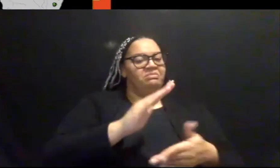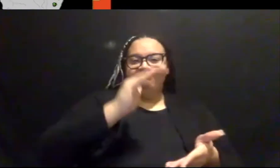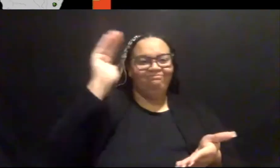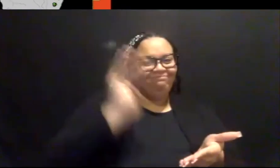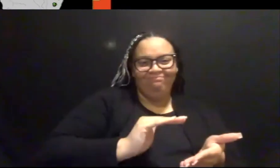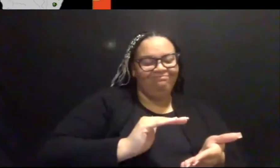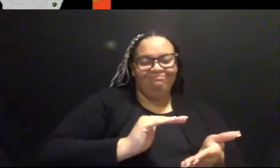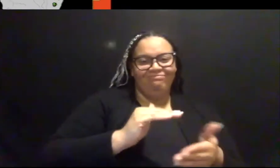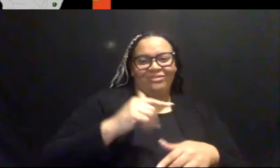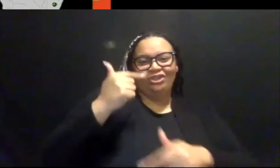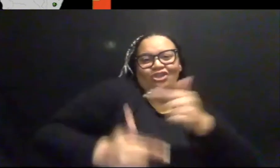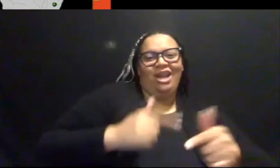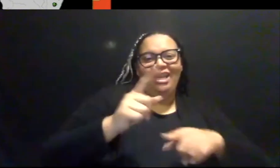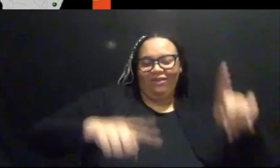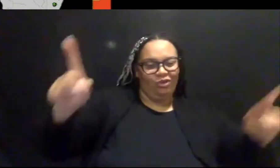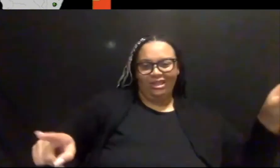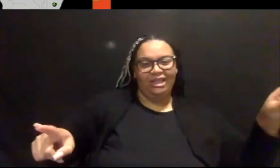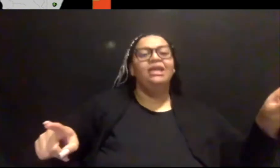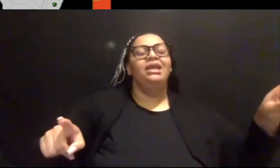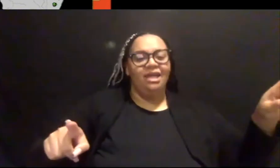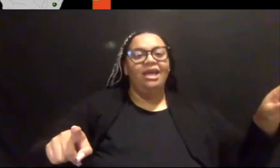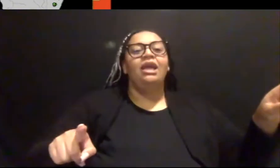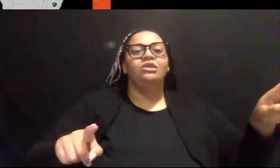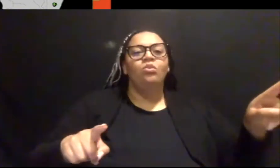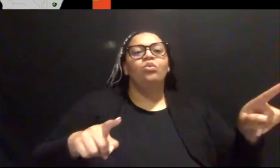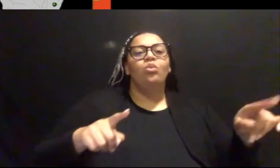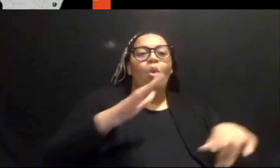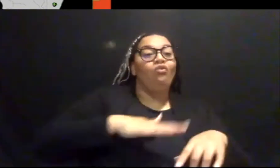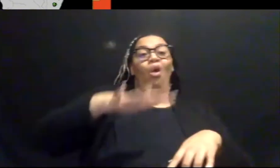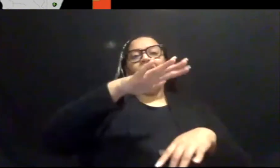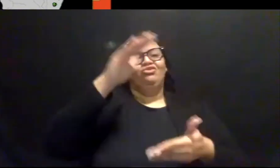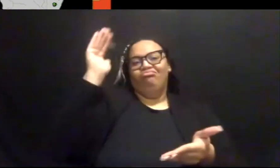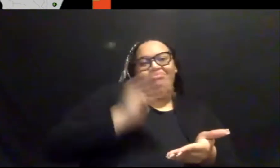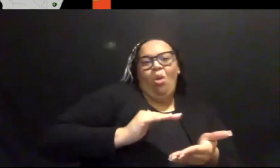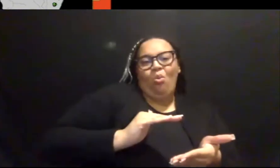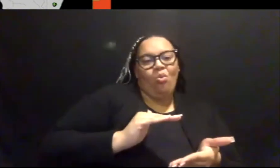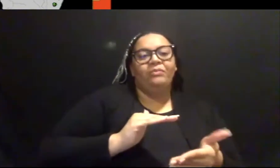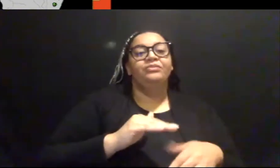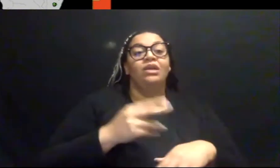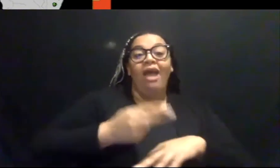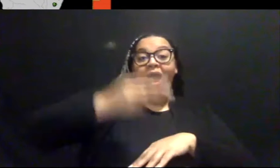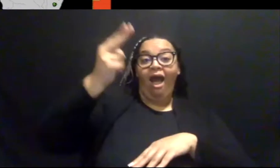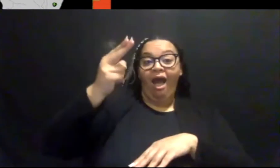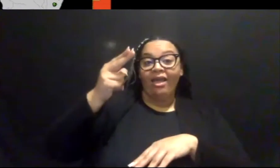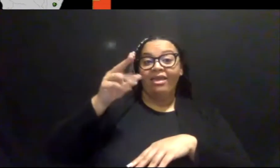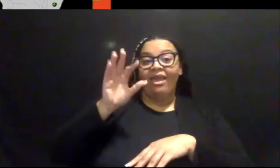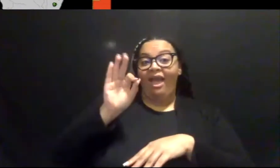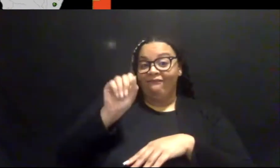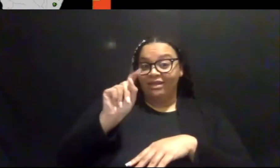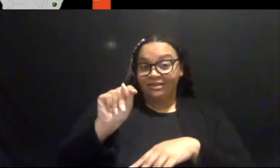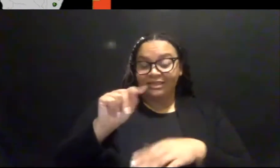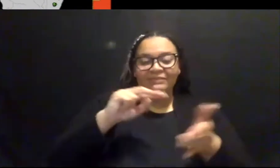lower just genetic diversity overall. There's high FST, meaning that for every